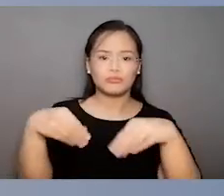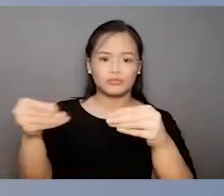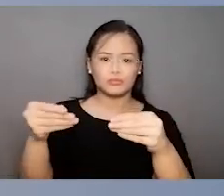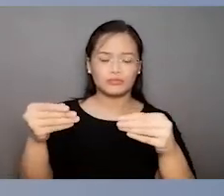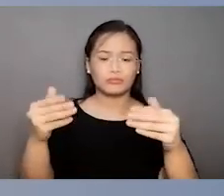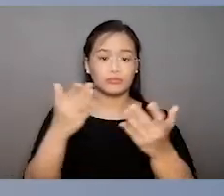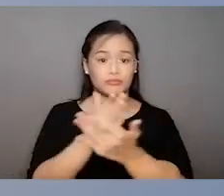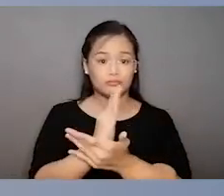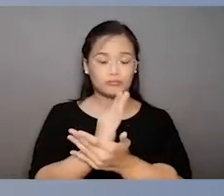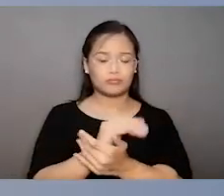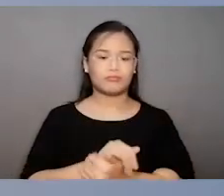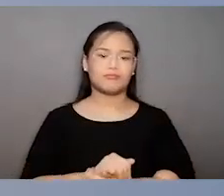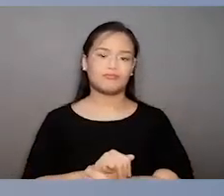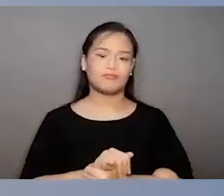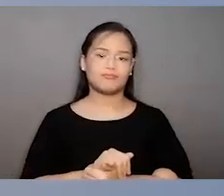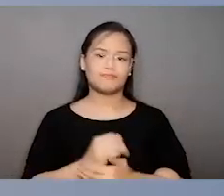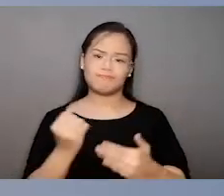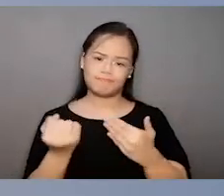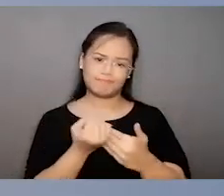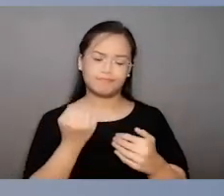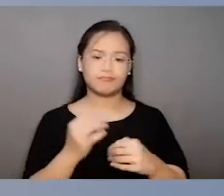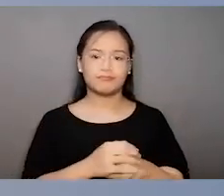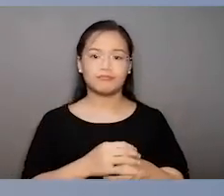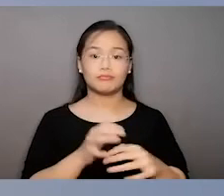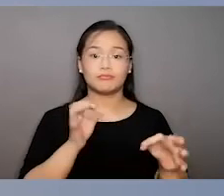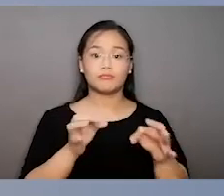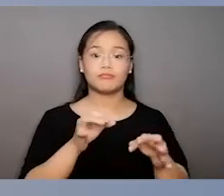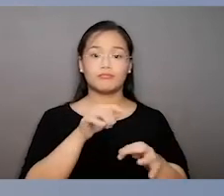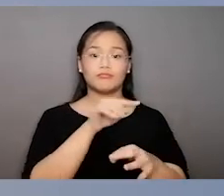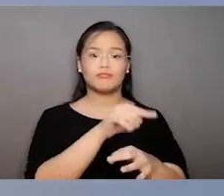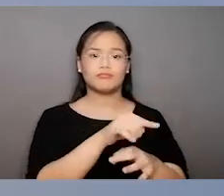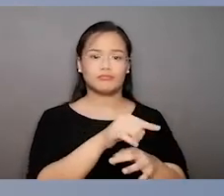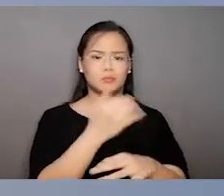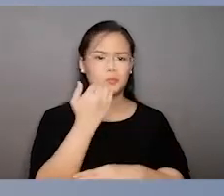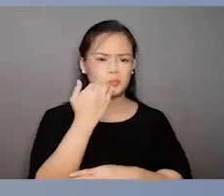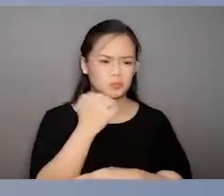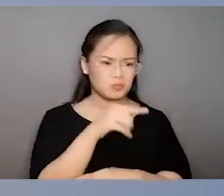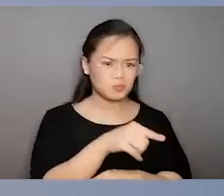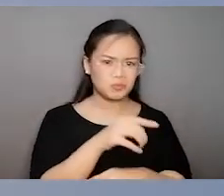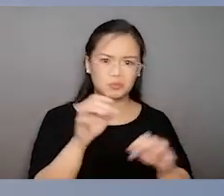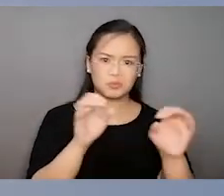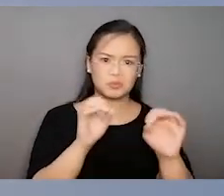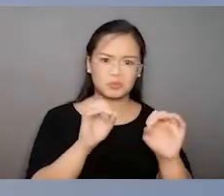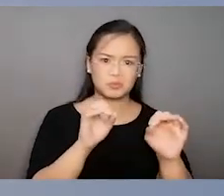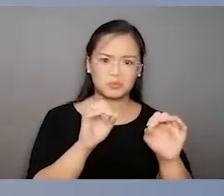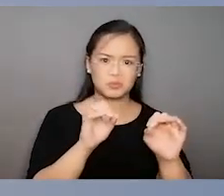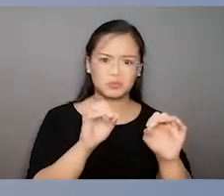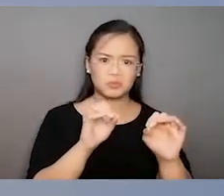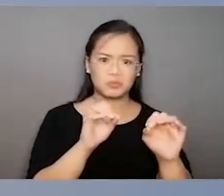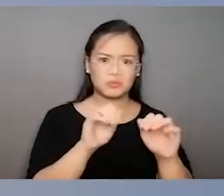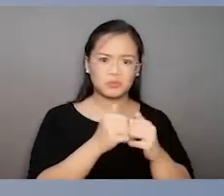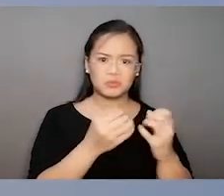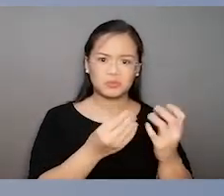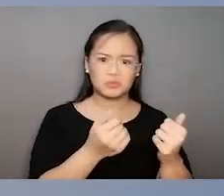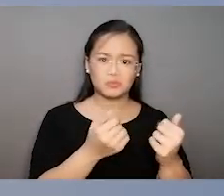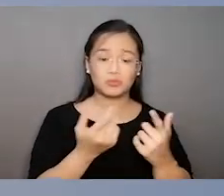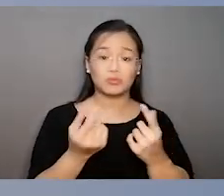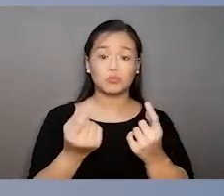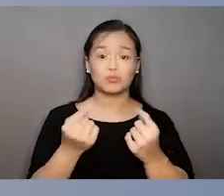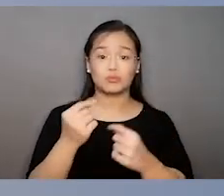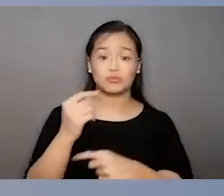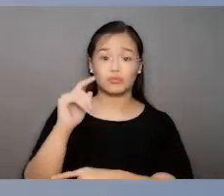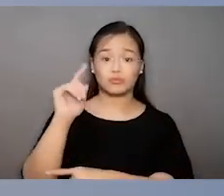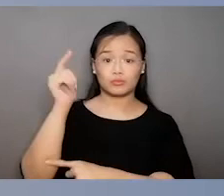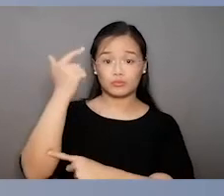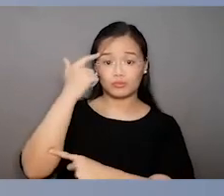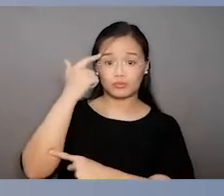is a vacuum, then the obligation to fulfill simply means that the state must come up with policies